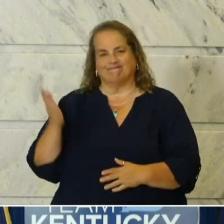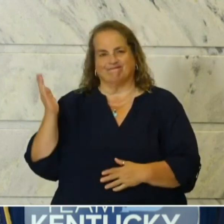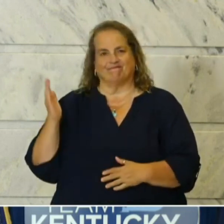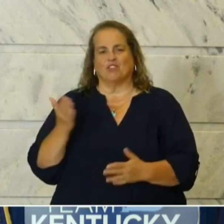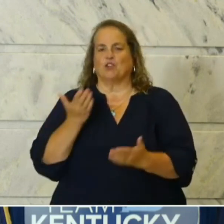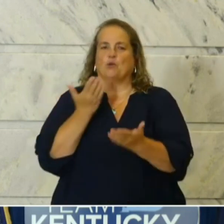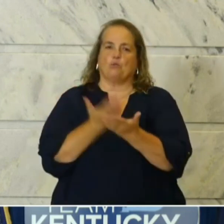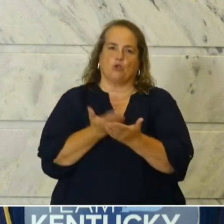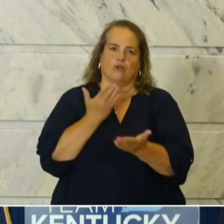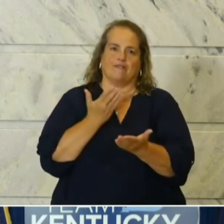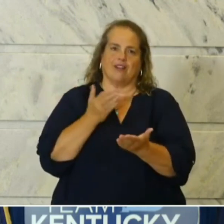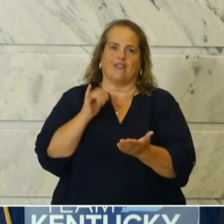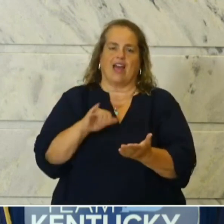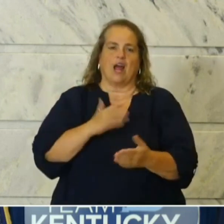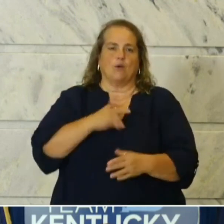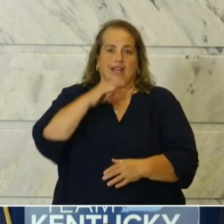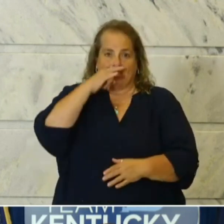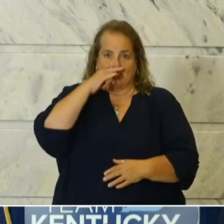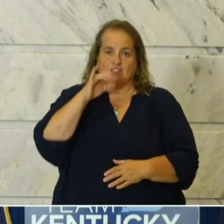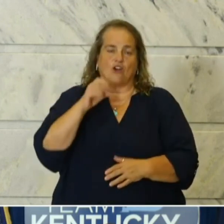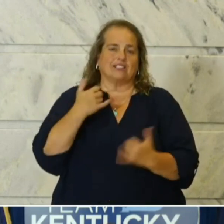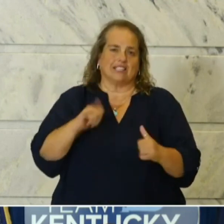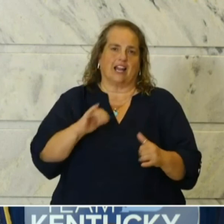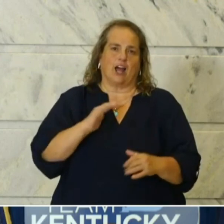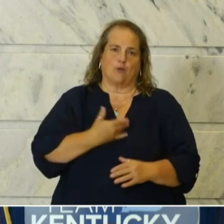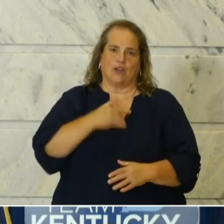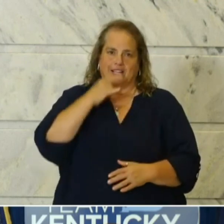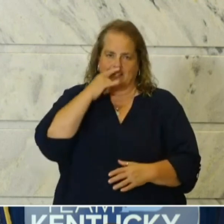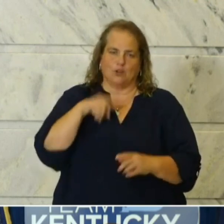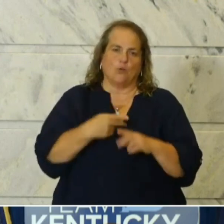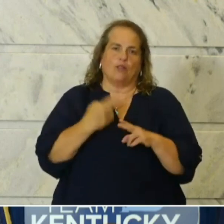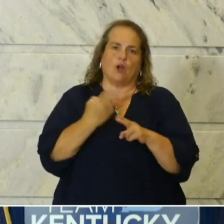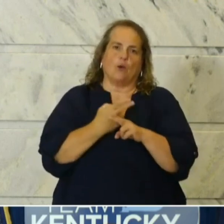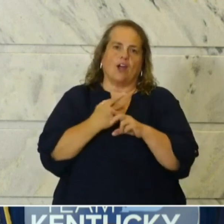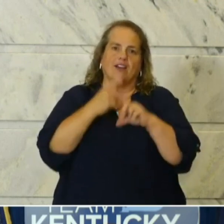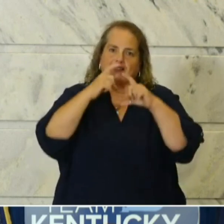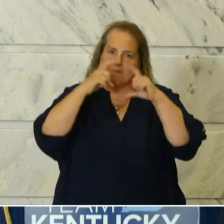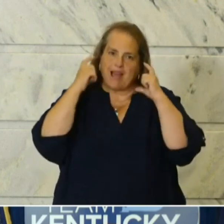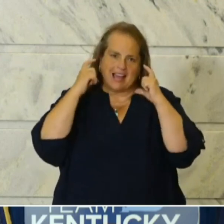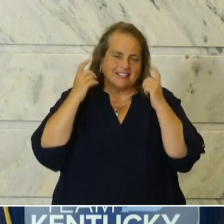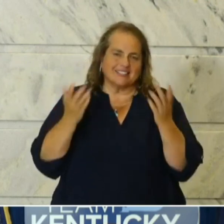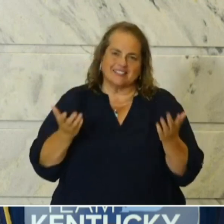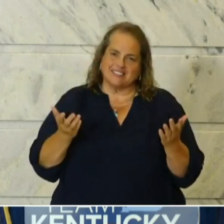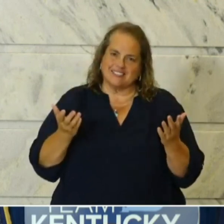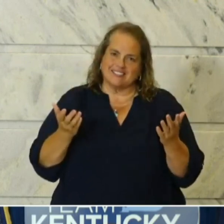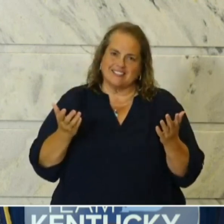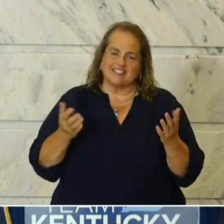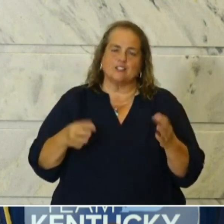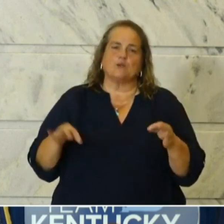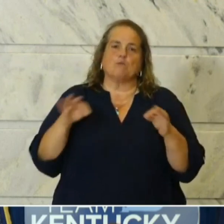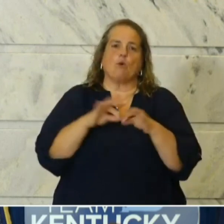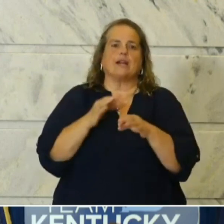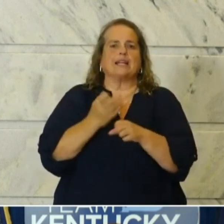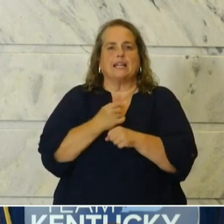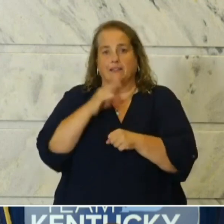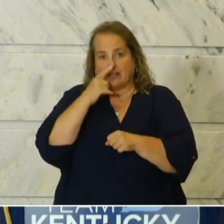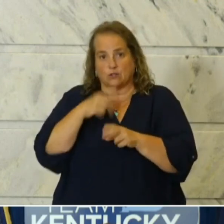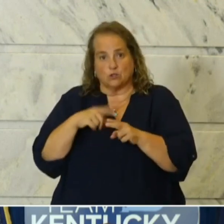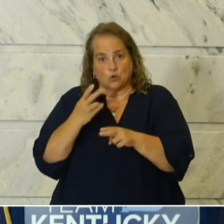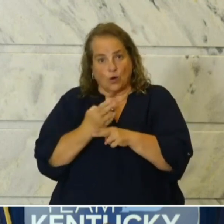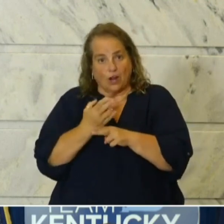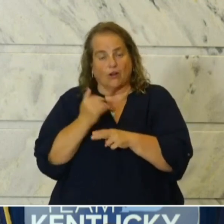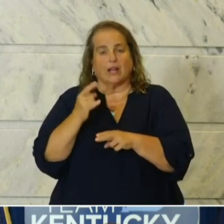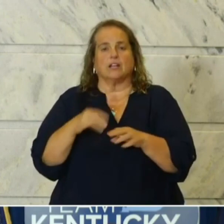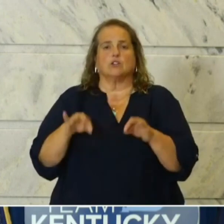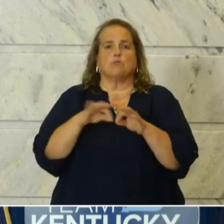Proof that our kids are still our kids when they're wearing a facial covering. Incredibly important to get them wearing them. Incredibly